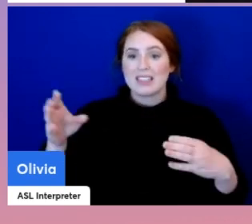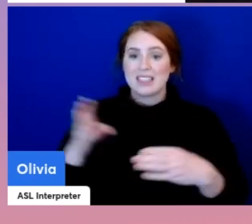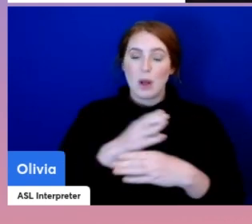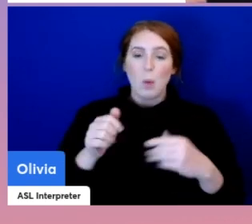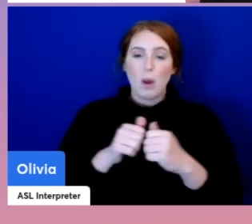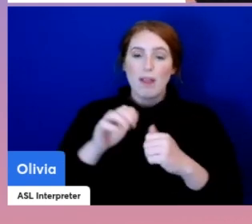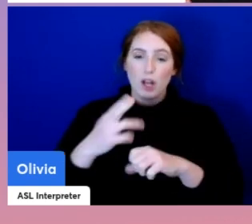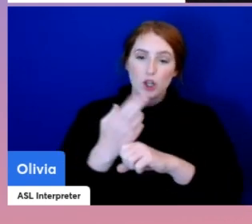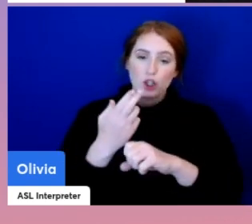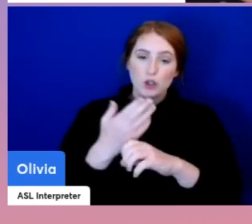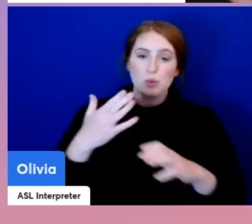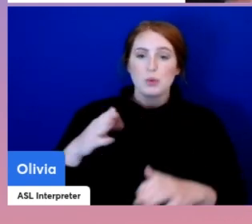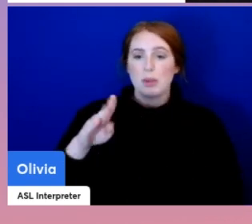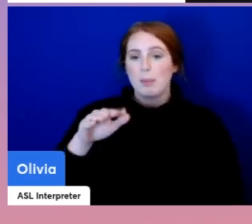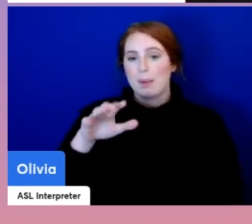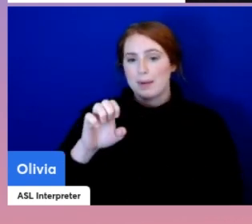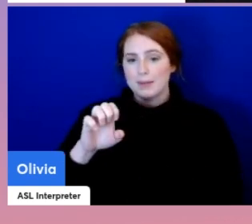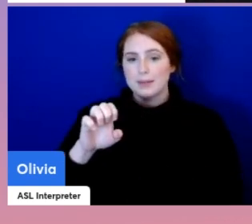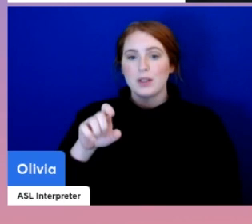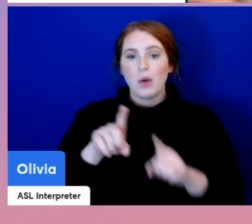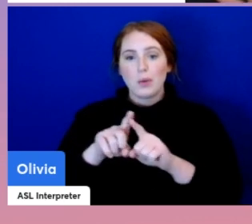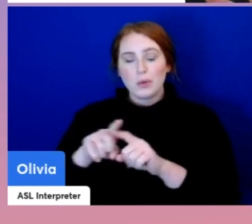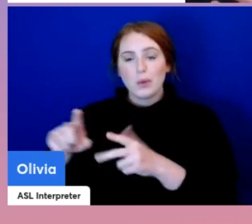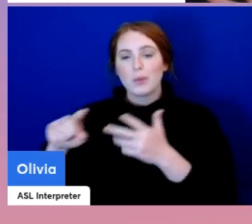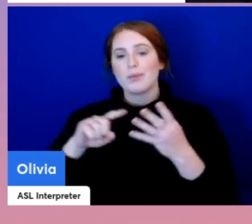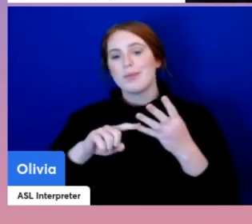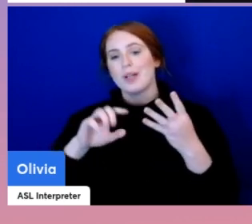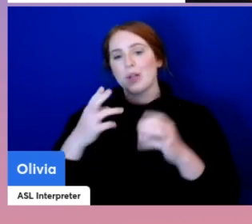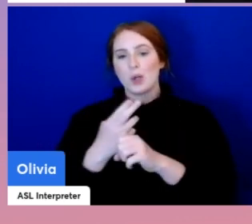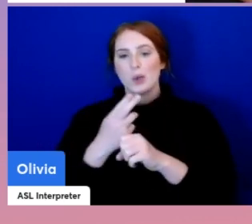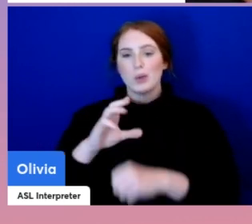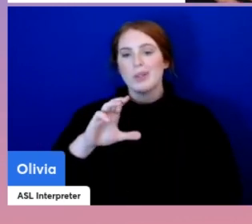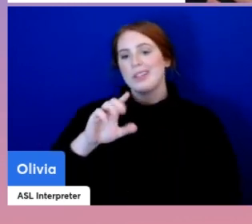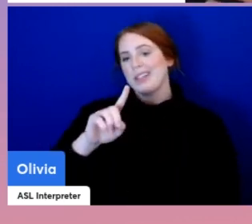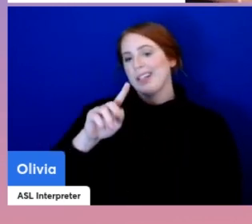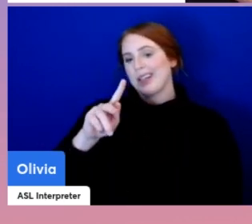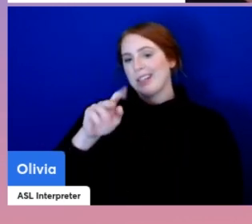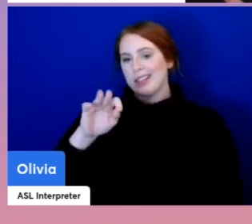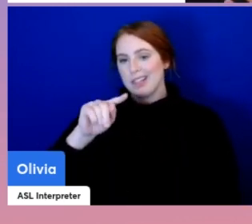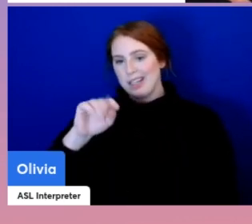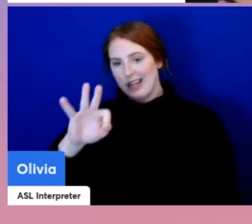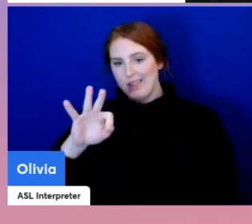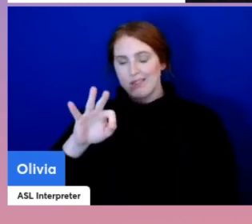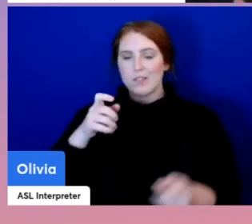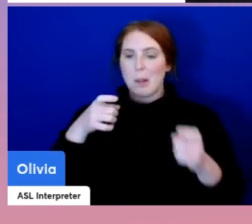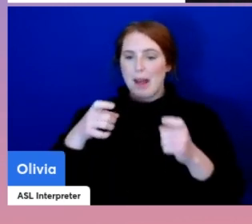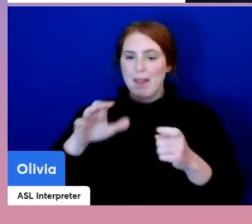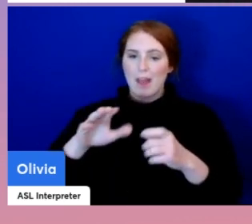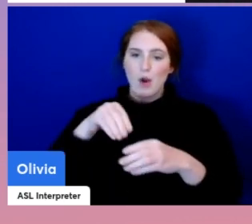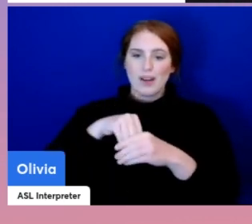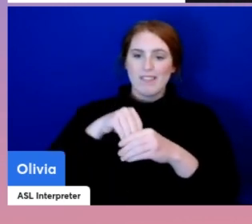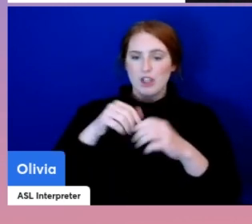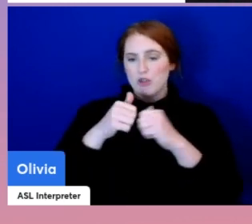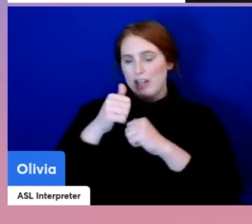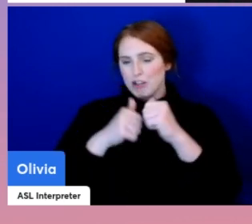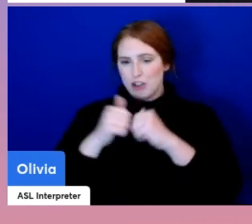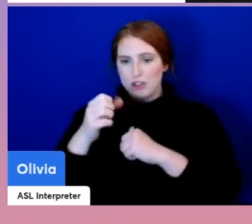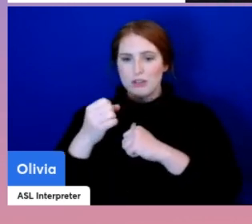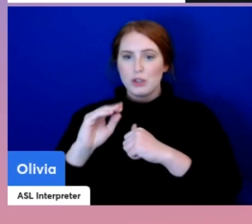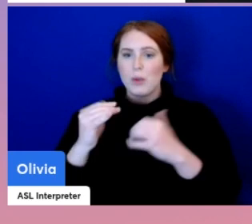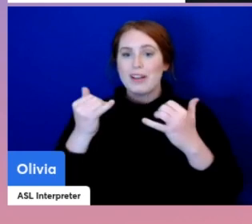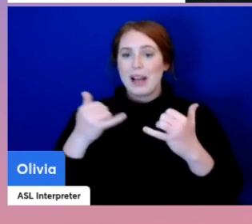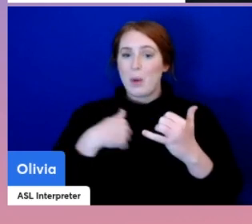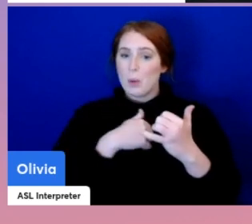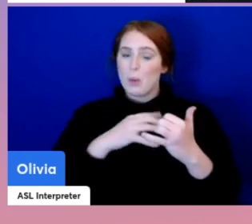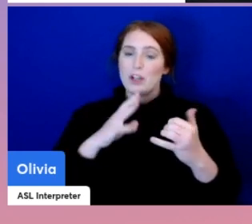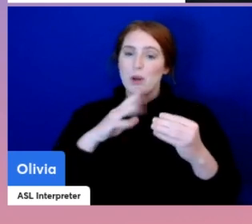been using CDKTF to manage their infrastructure. So now we know a little more about how the company operates, let's dive into what their current team setup